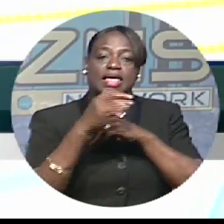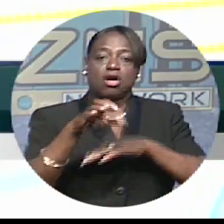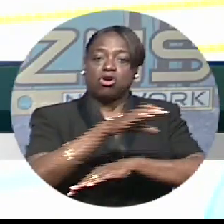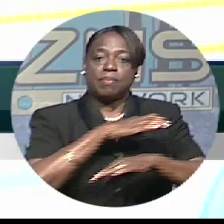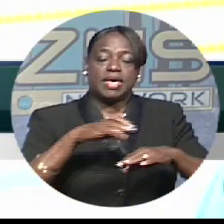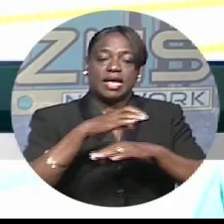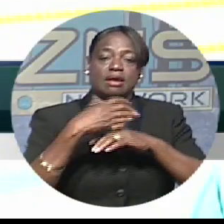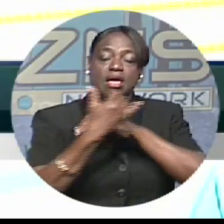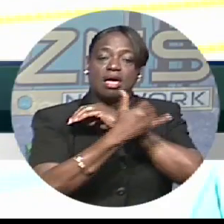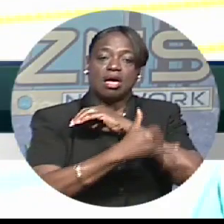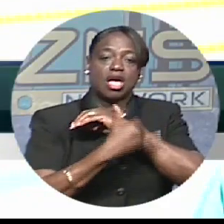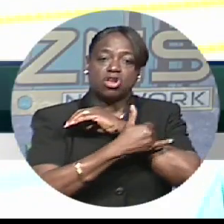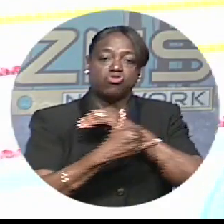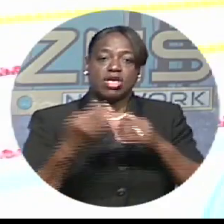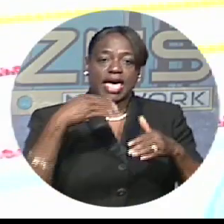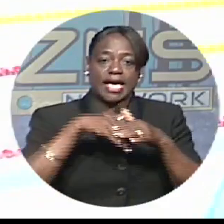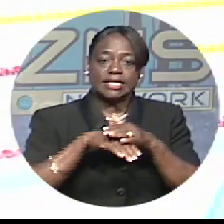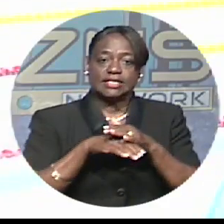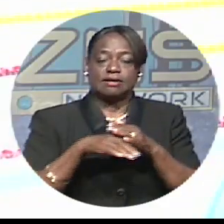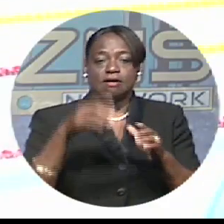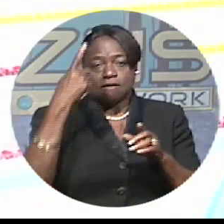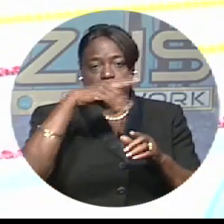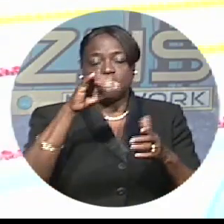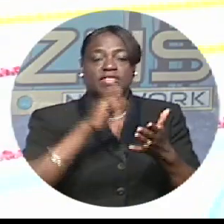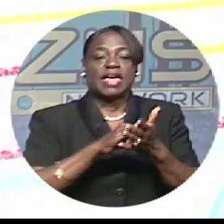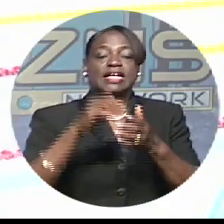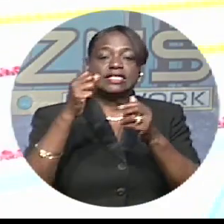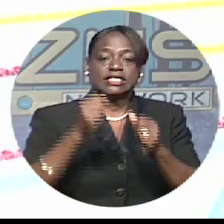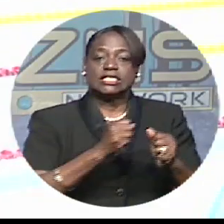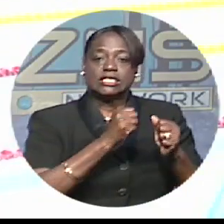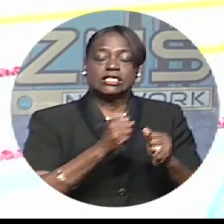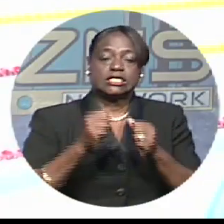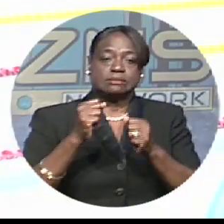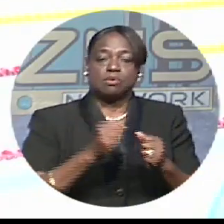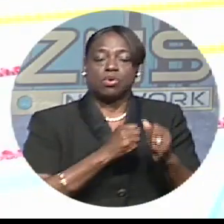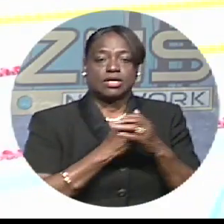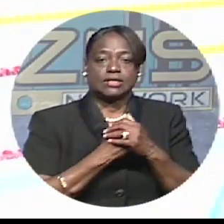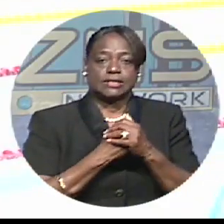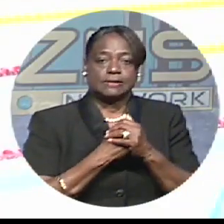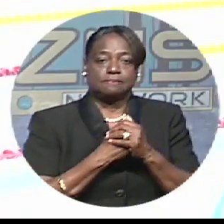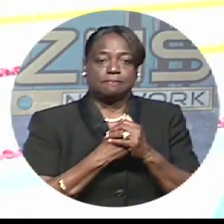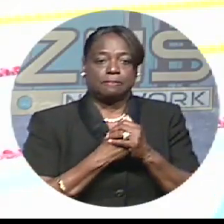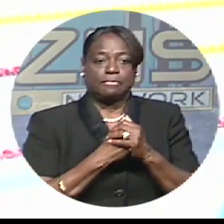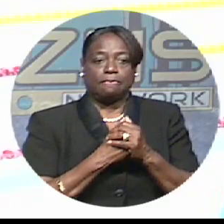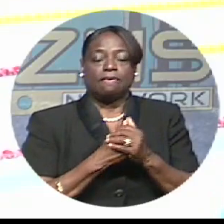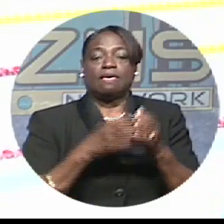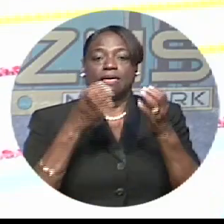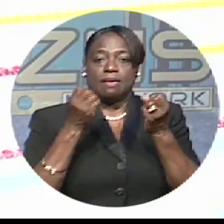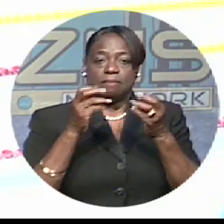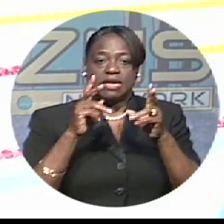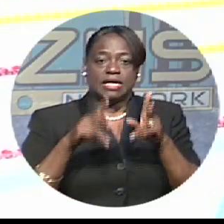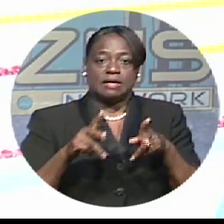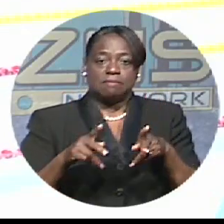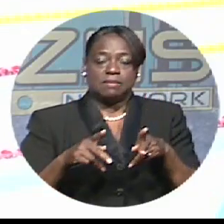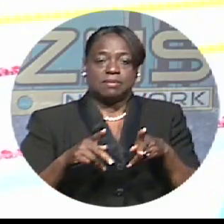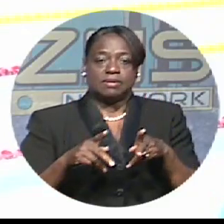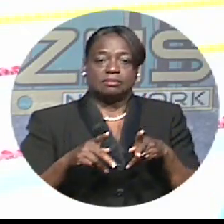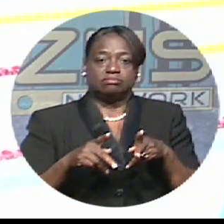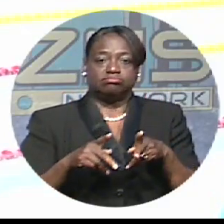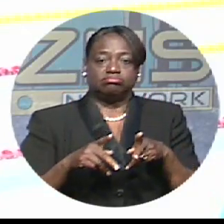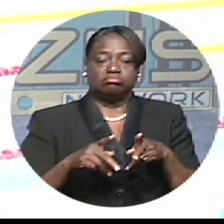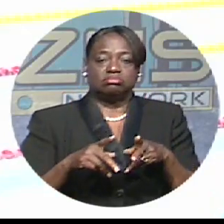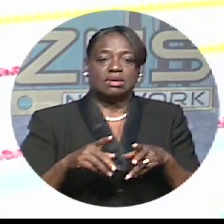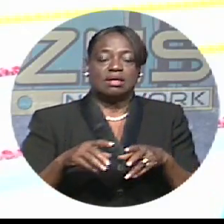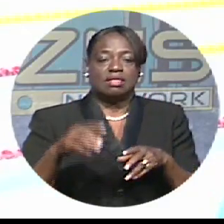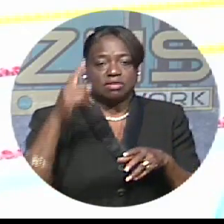growing sport, and because a lot of countries find it very expensive to travel to Barbados for water polo, they rank swimming as a higher